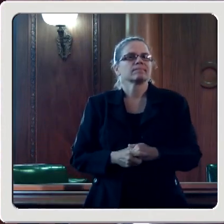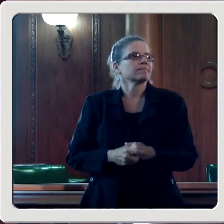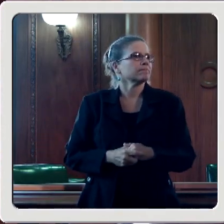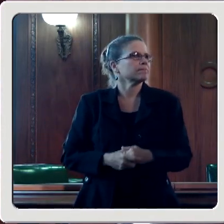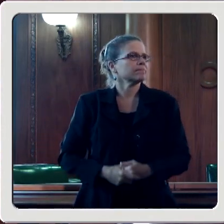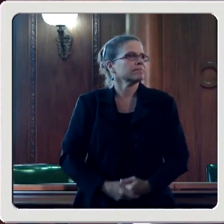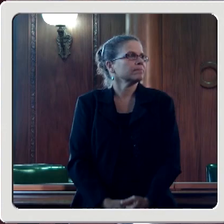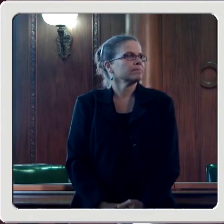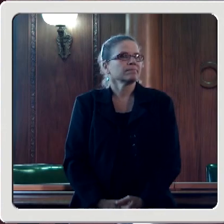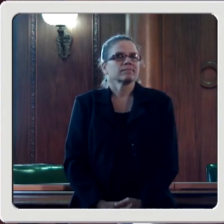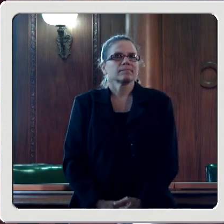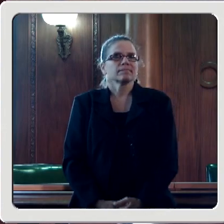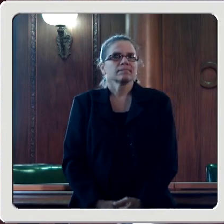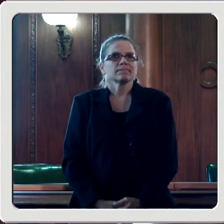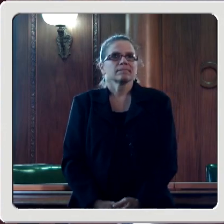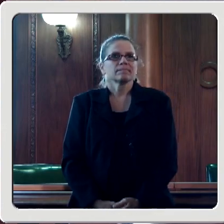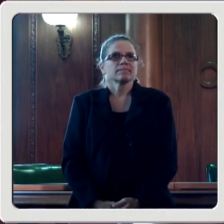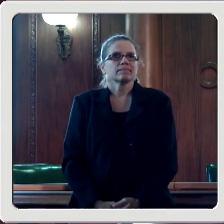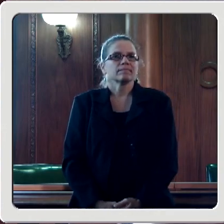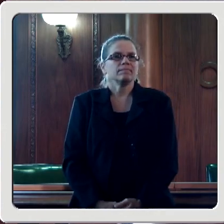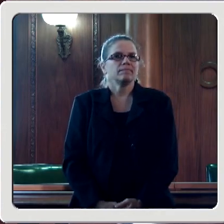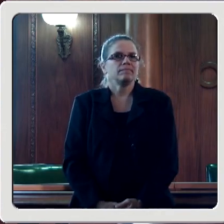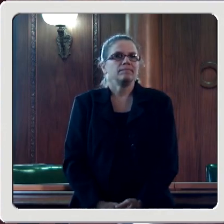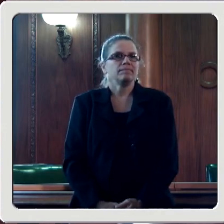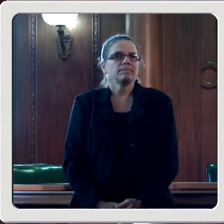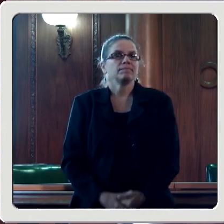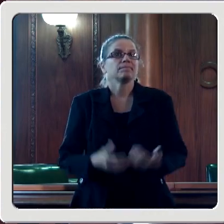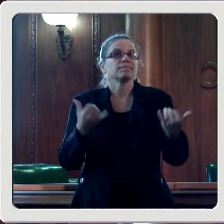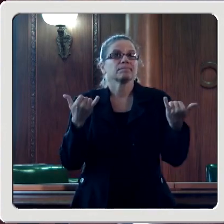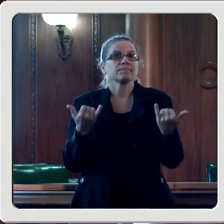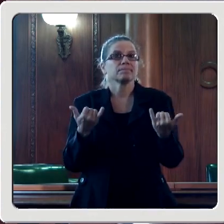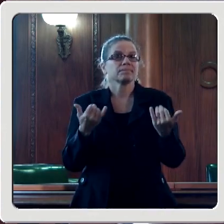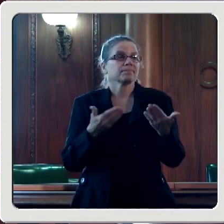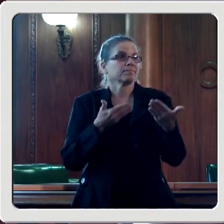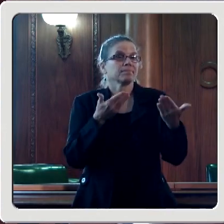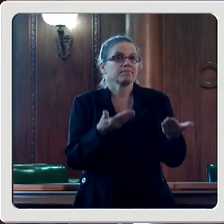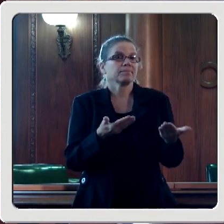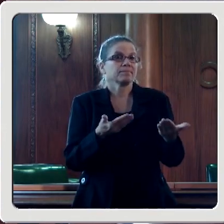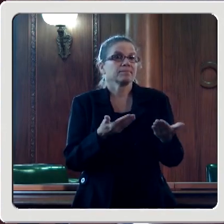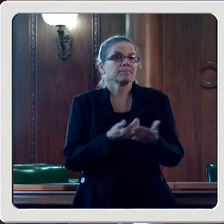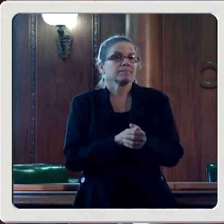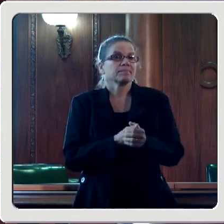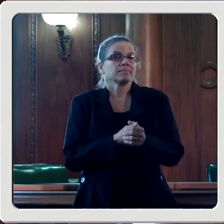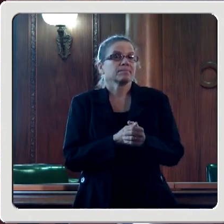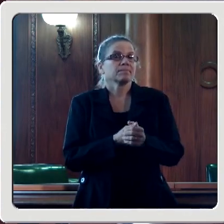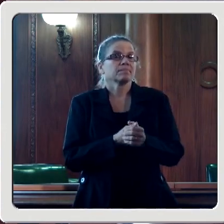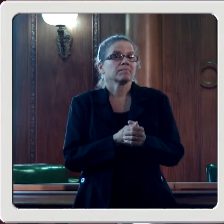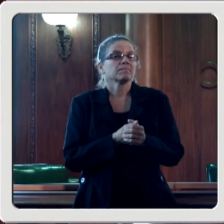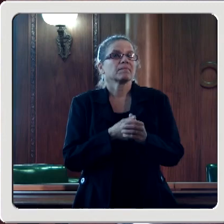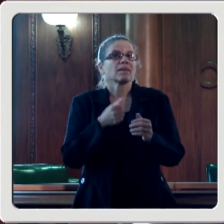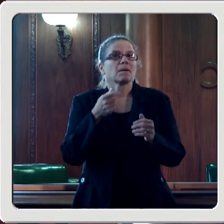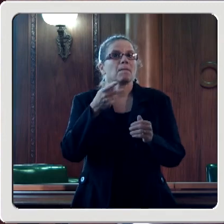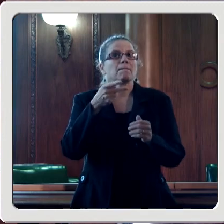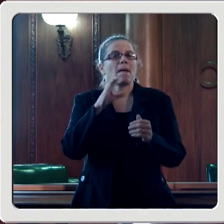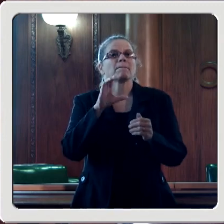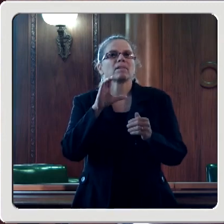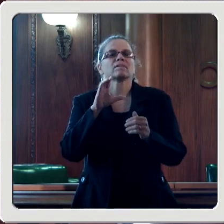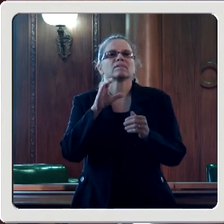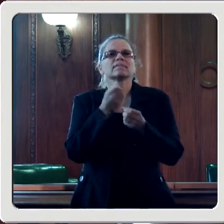Thank you, Commissioner Calvi. We'll now go to continue public safety with the